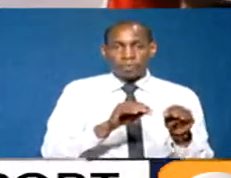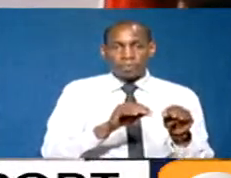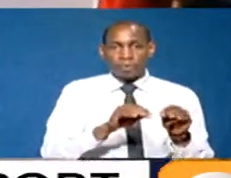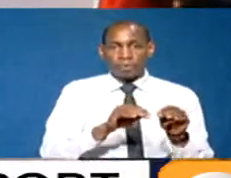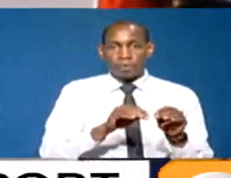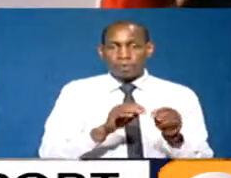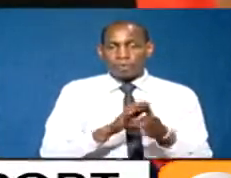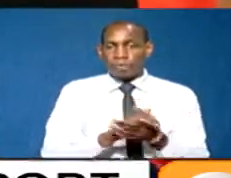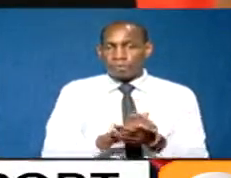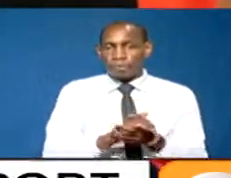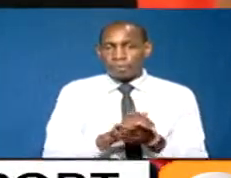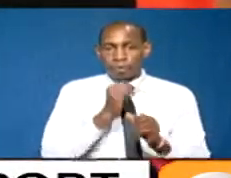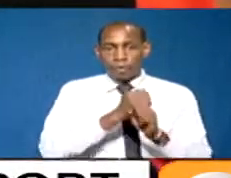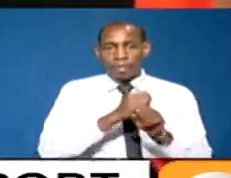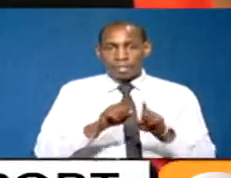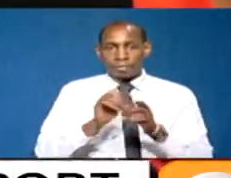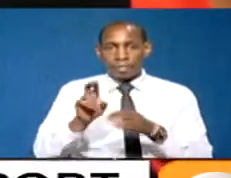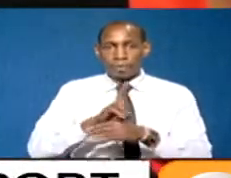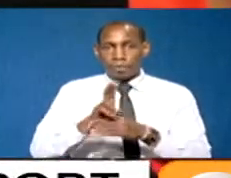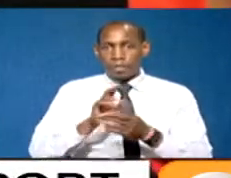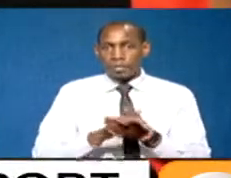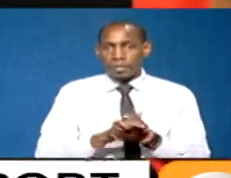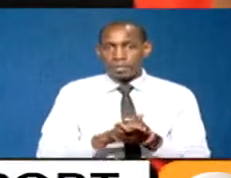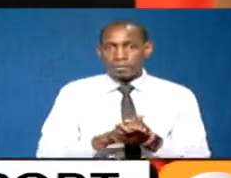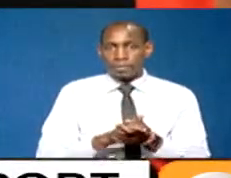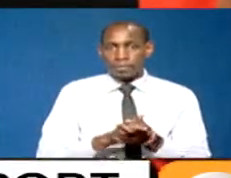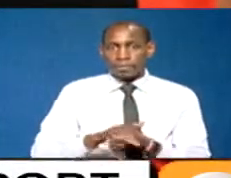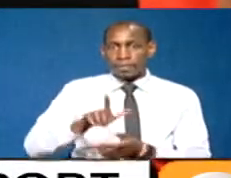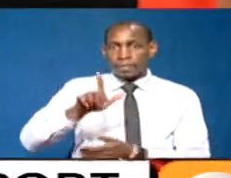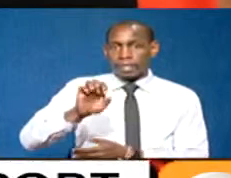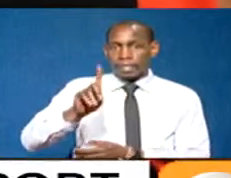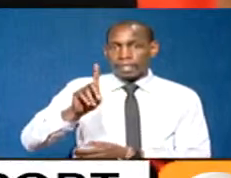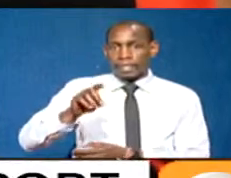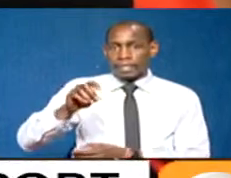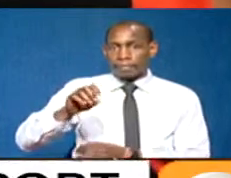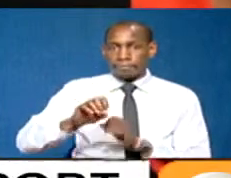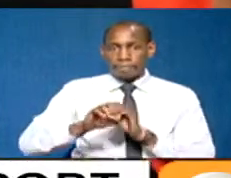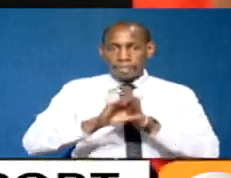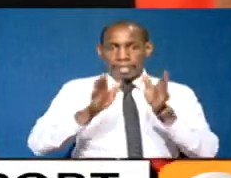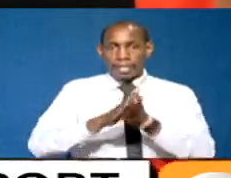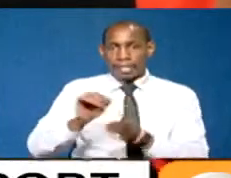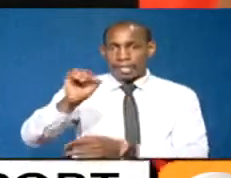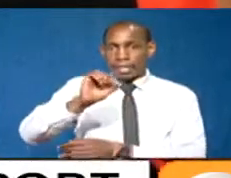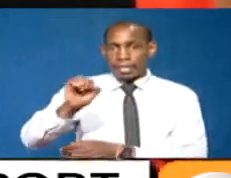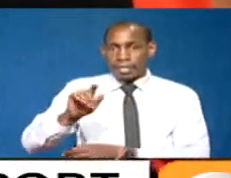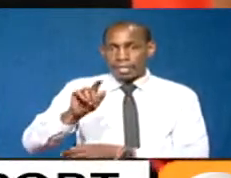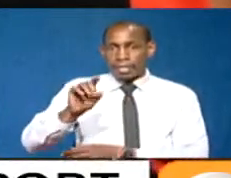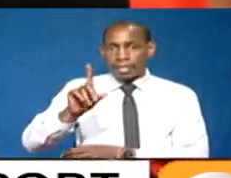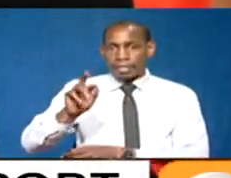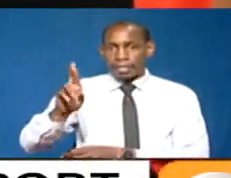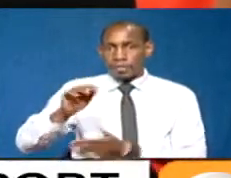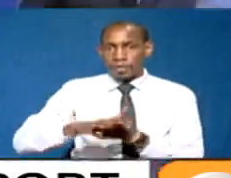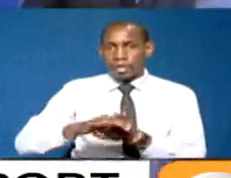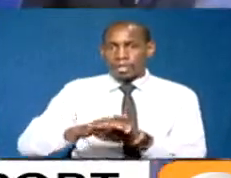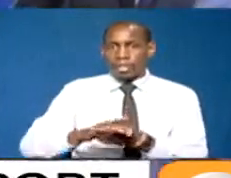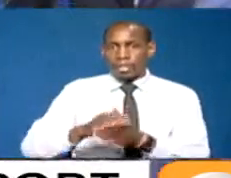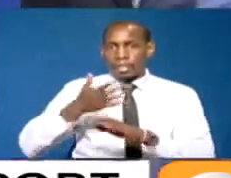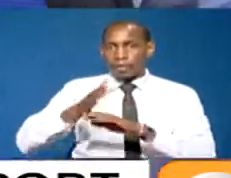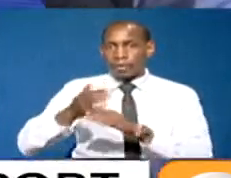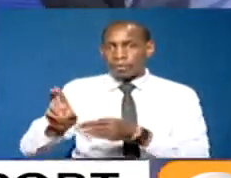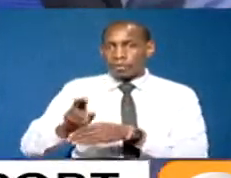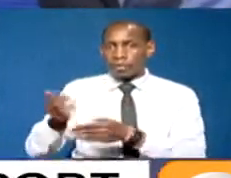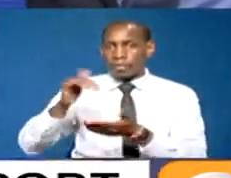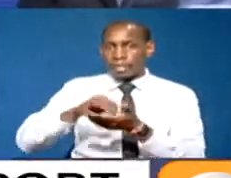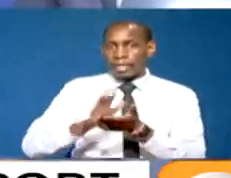work, but also the usage of LED lighting, grant-tied solar panel installations, waste recycling, and